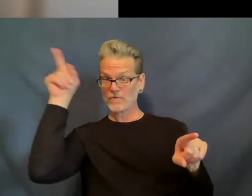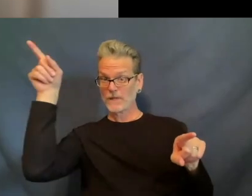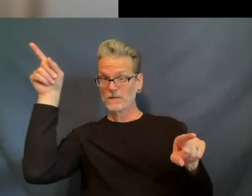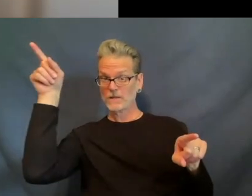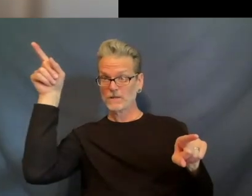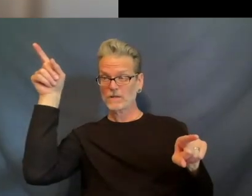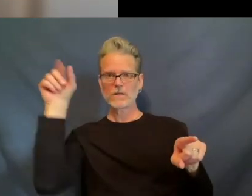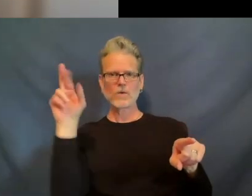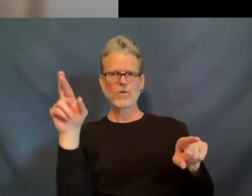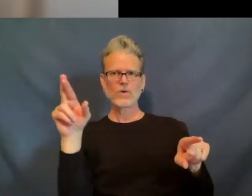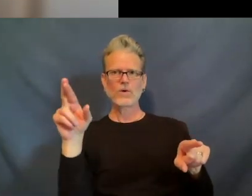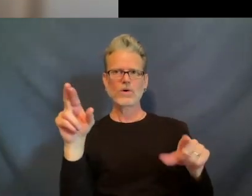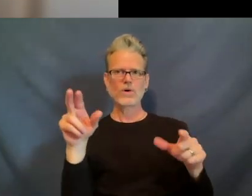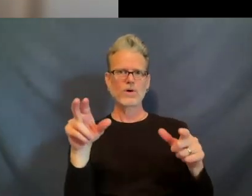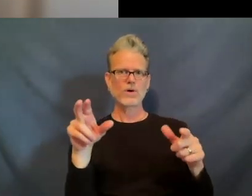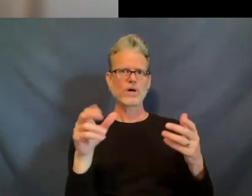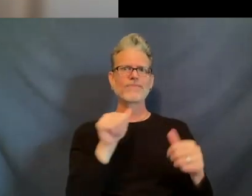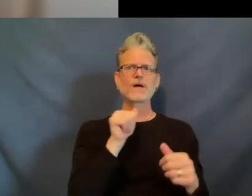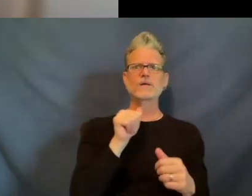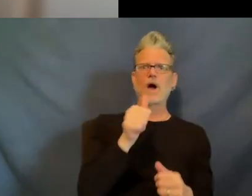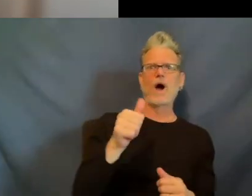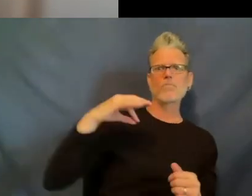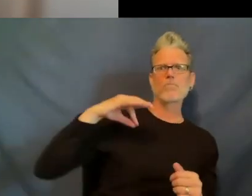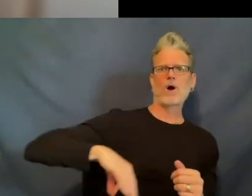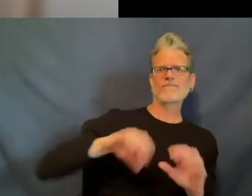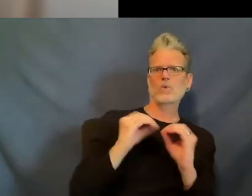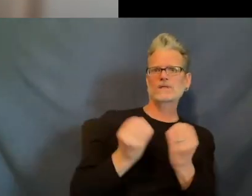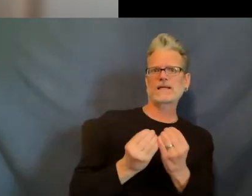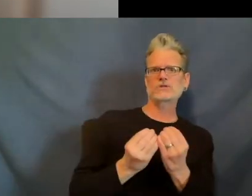it initiated by the nonprofit applying for the grant?